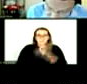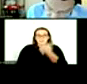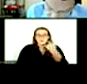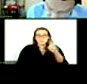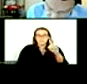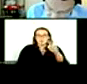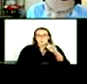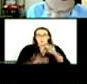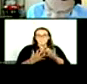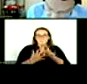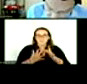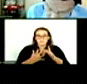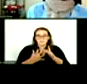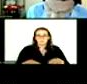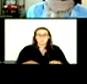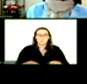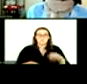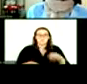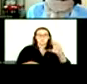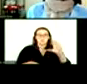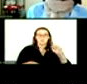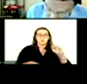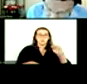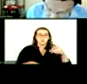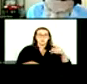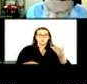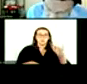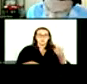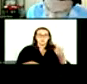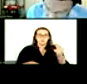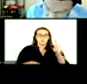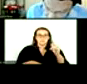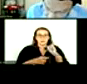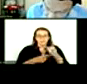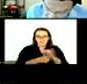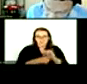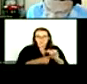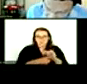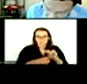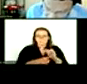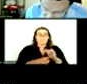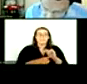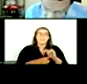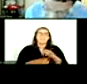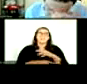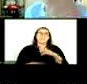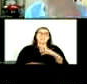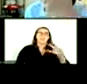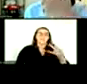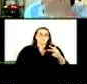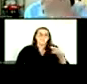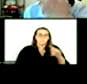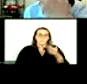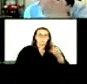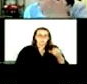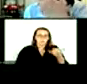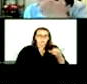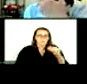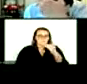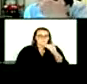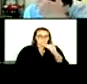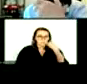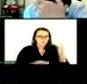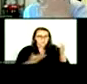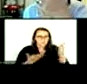composting trainings. And finally, with respect to third-party food delivery platforms, the emergency legislation would extend both the